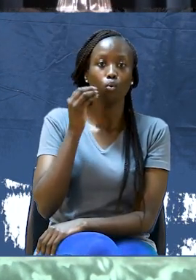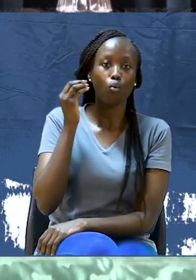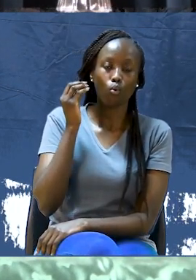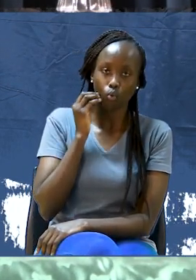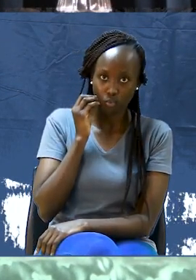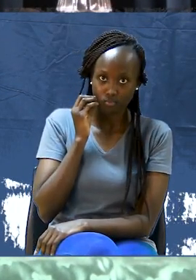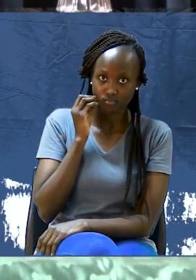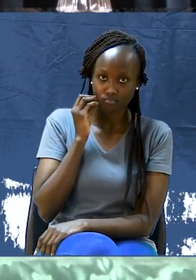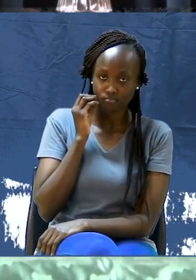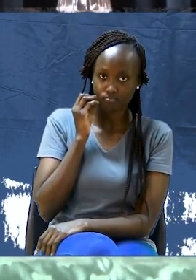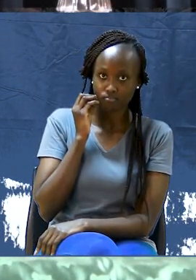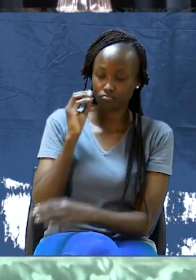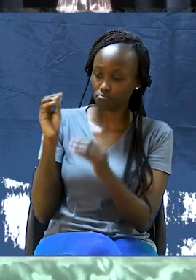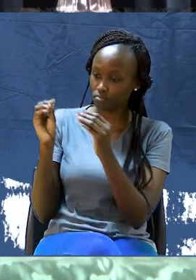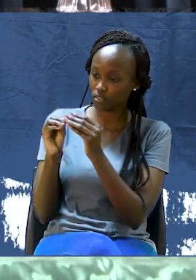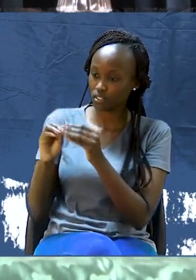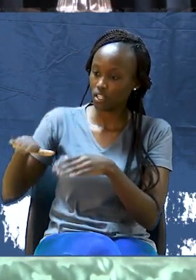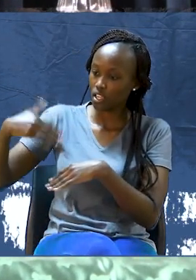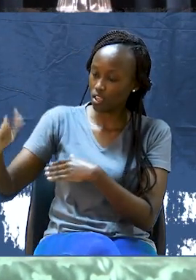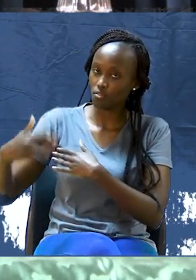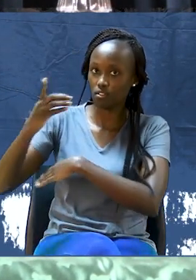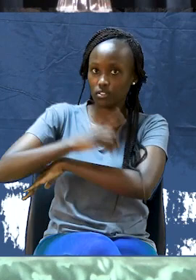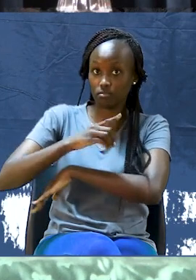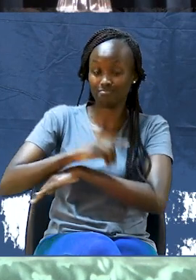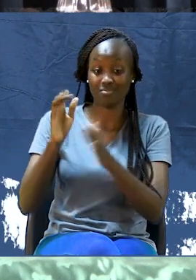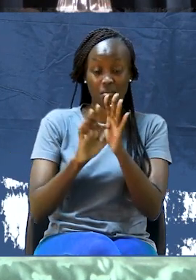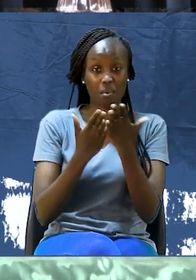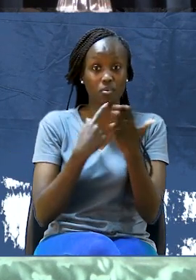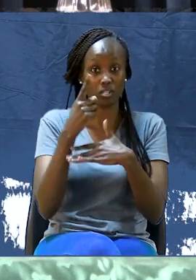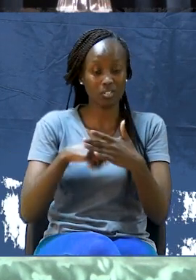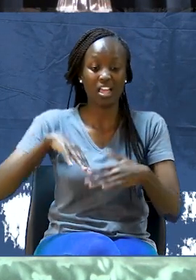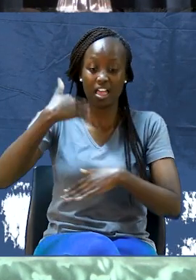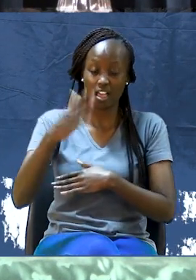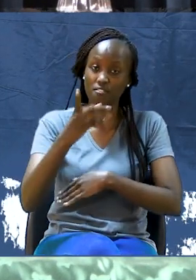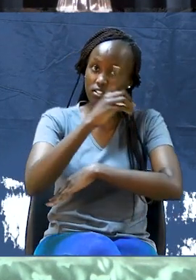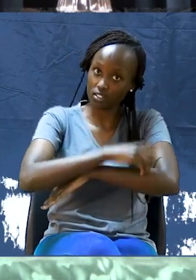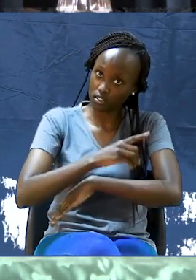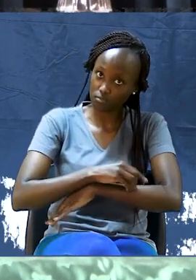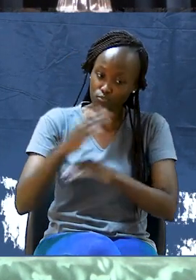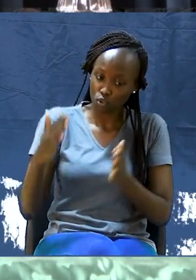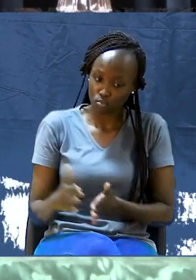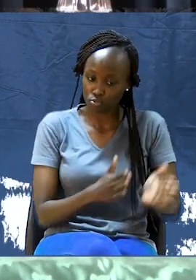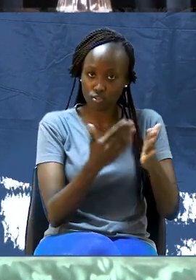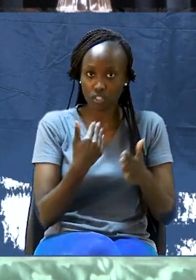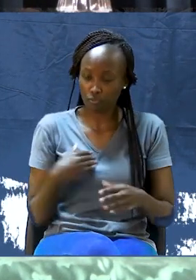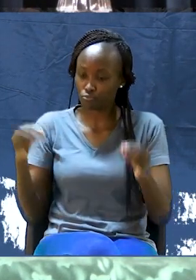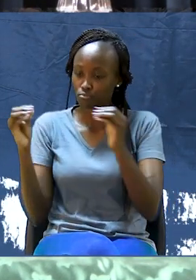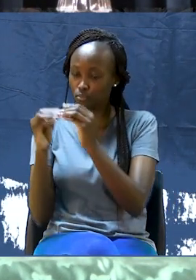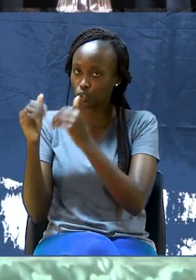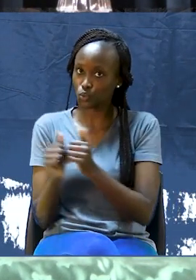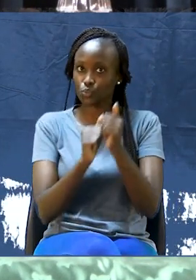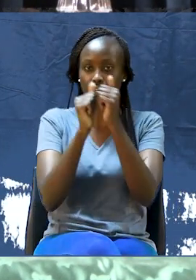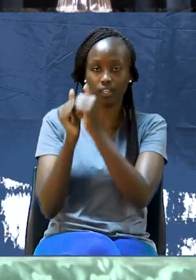met in their homes. Every other day, the Bible actually says daily, finding opportunities to gather